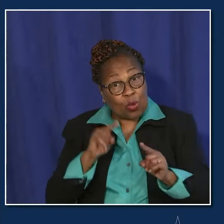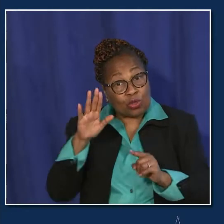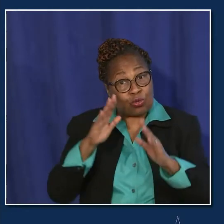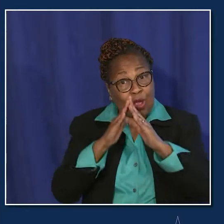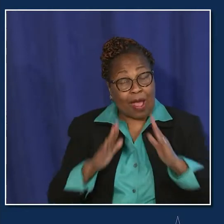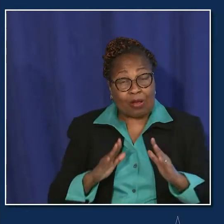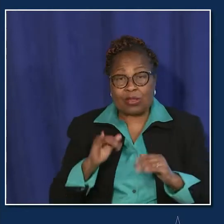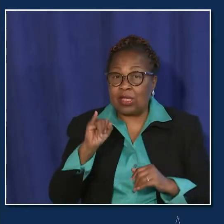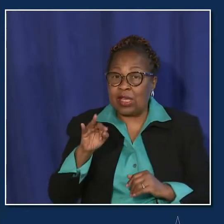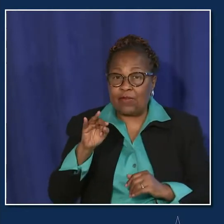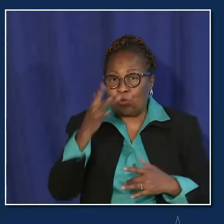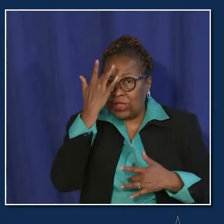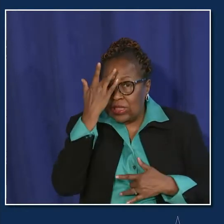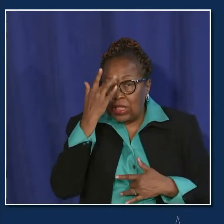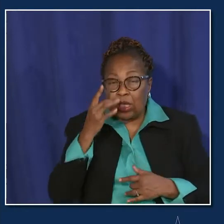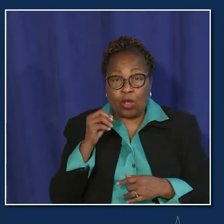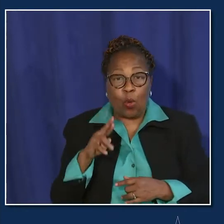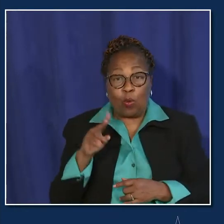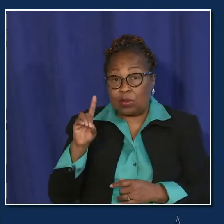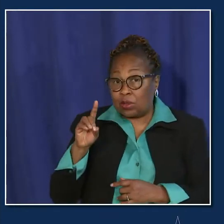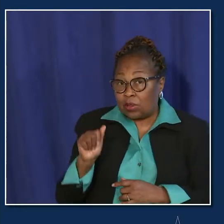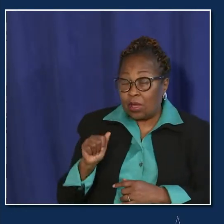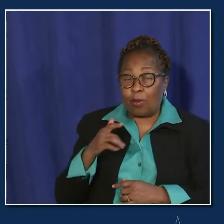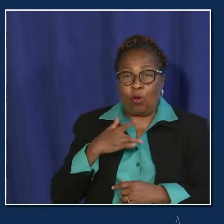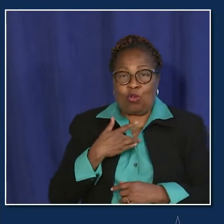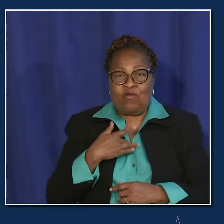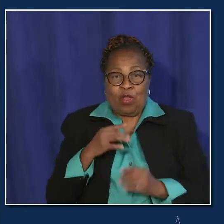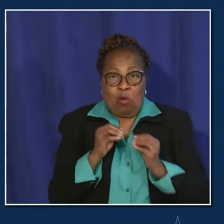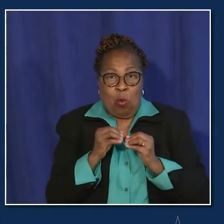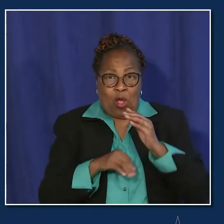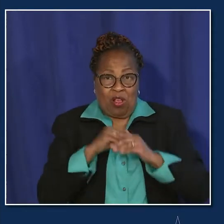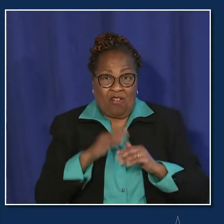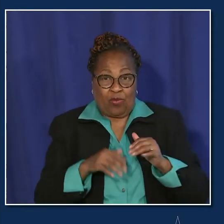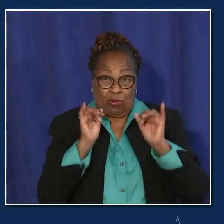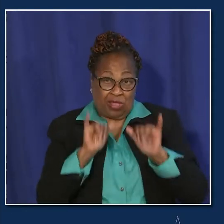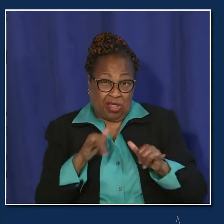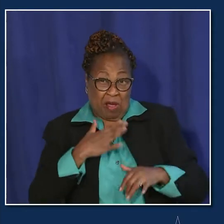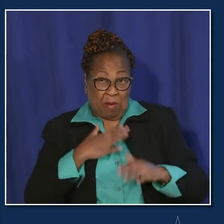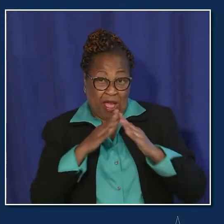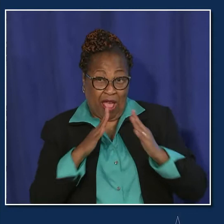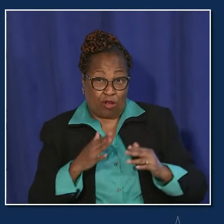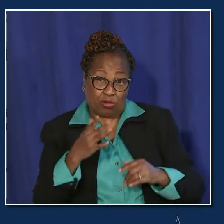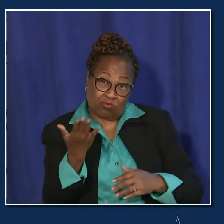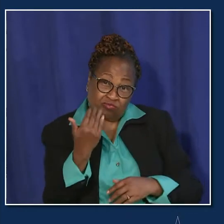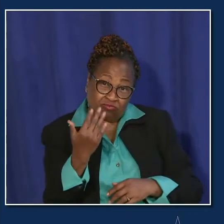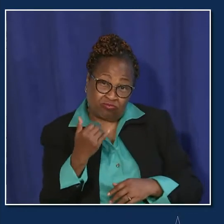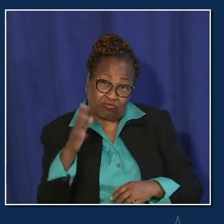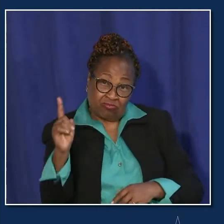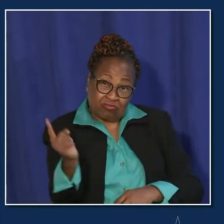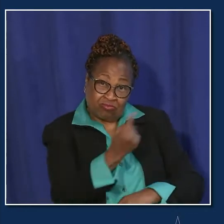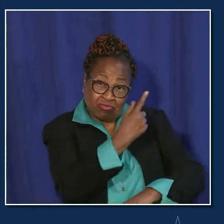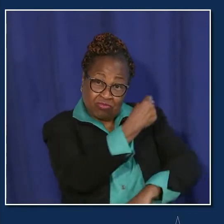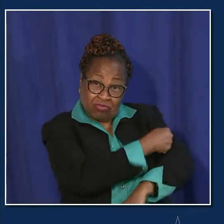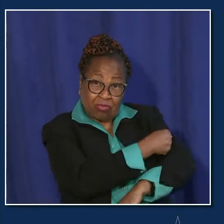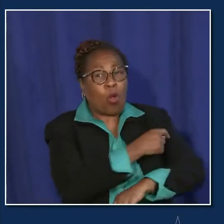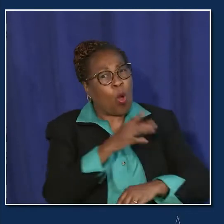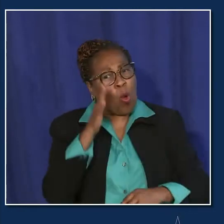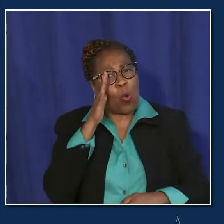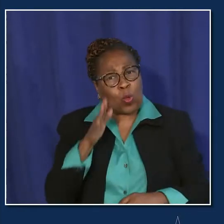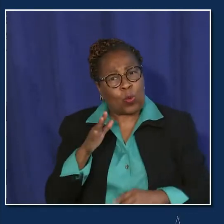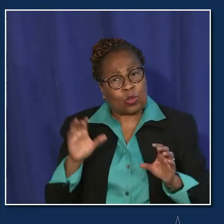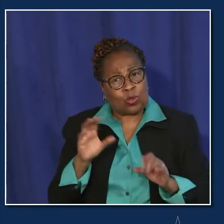you're sick or infirm or feel more comfortable getting a vaccination in your own home, we will be there for